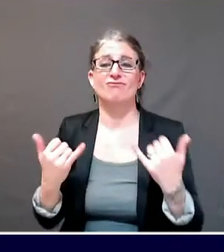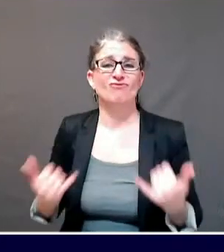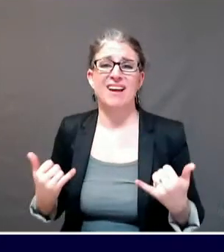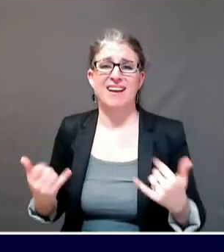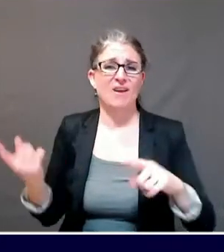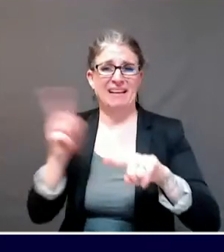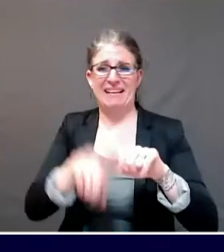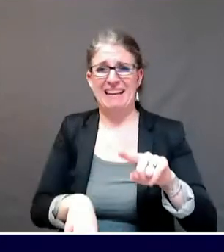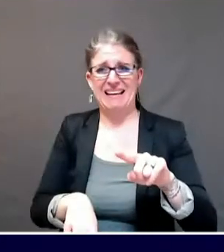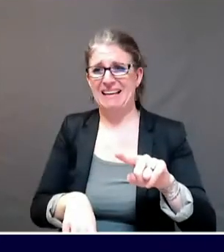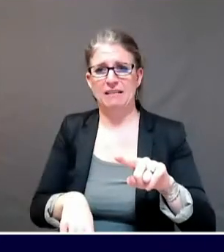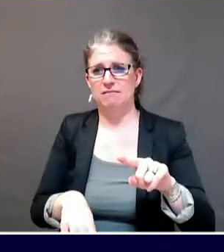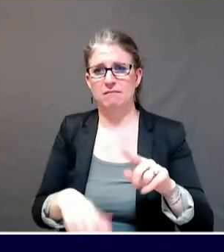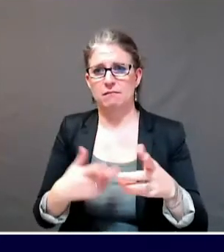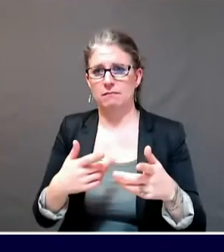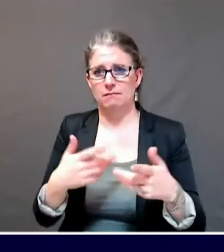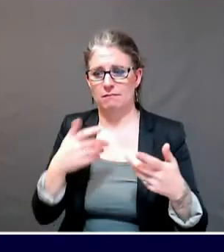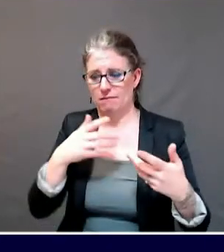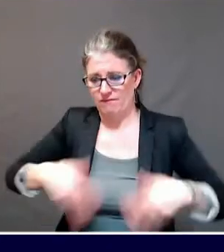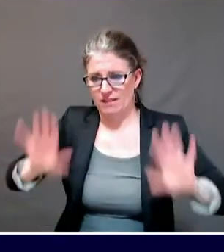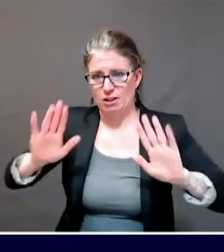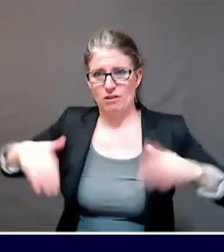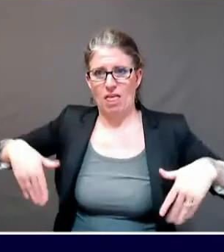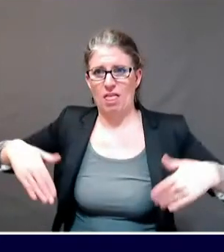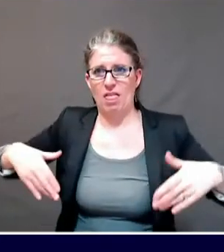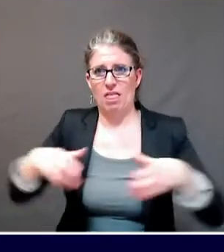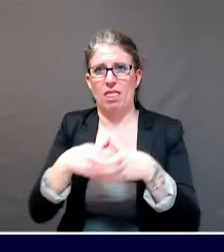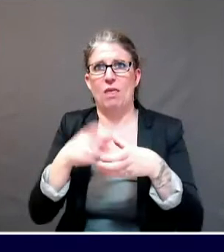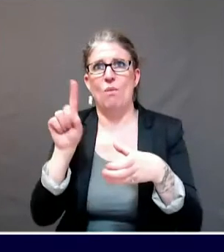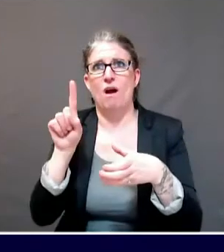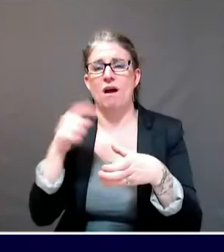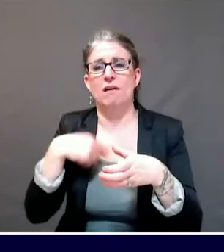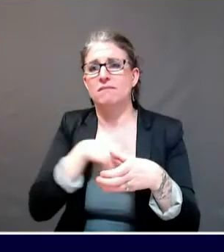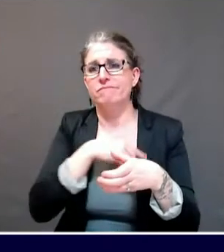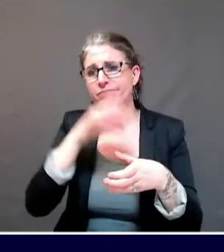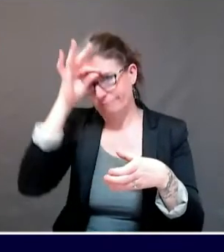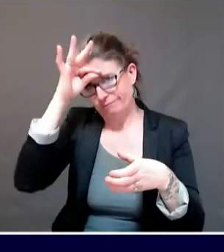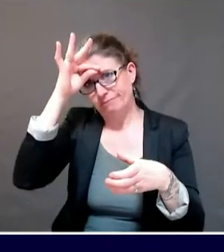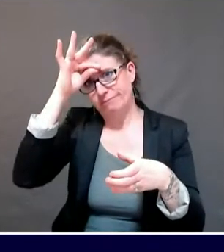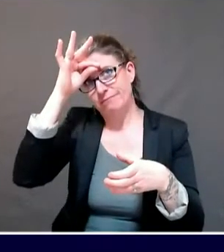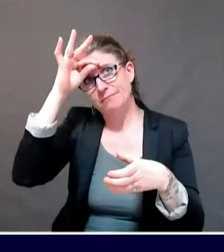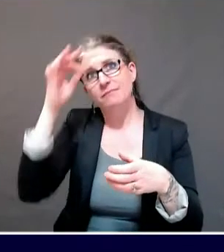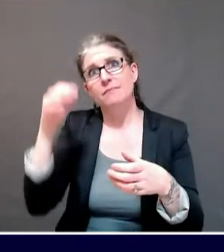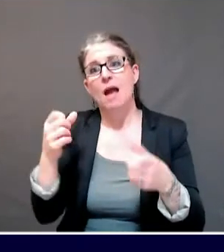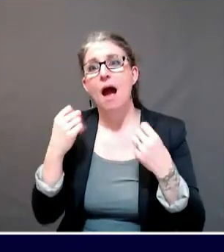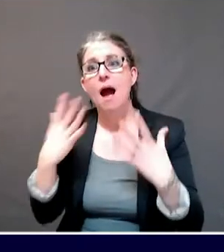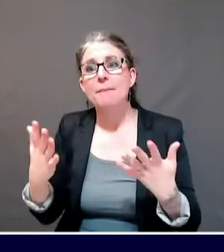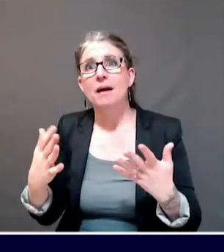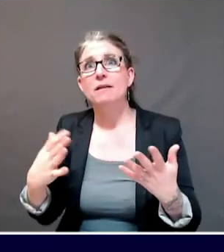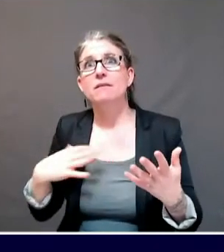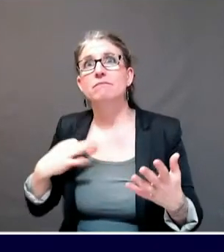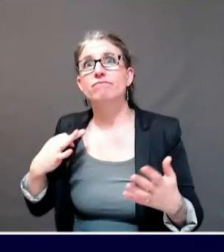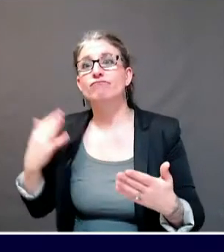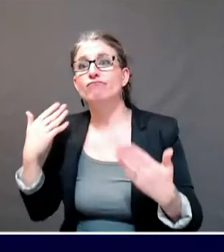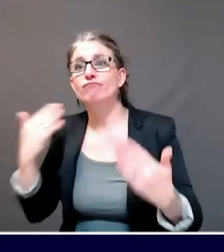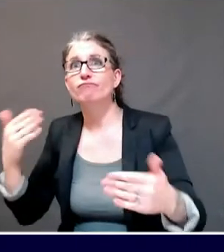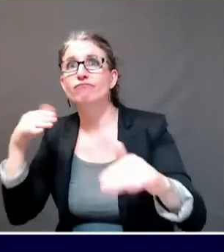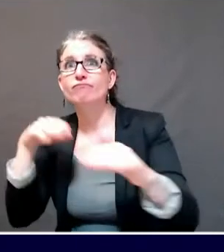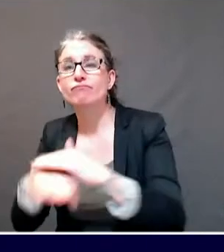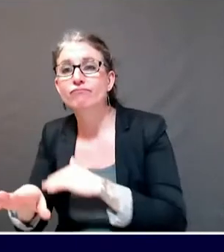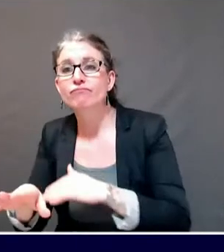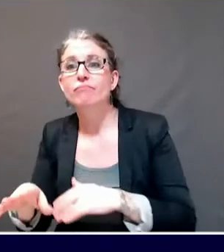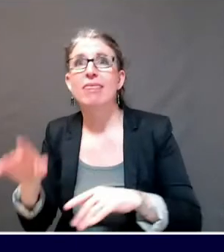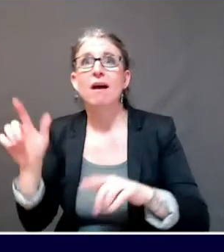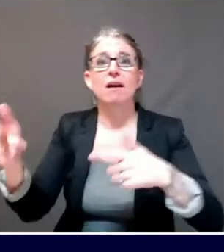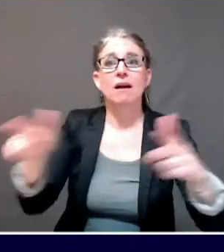on how many were eligible, because again, hospitals have been, we've advised hospitals, for example, not to vaccinate